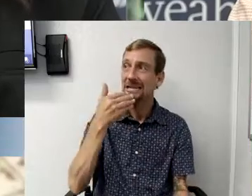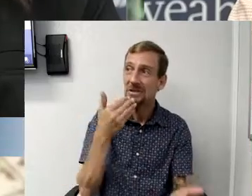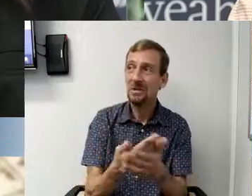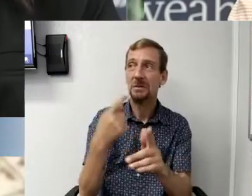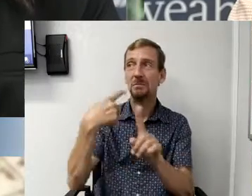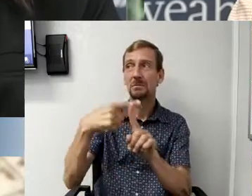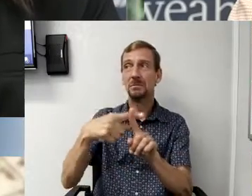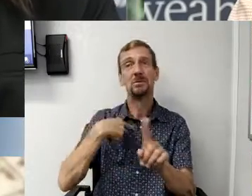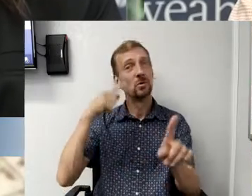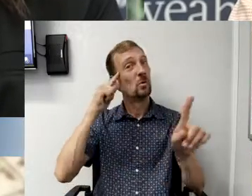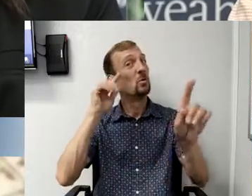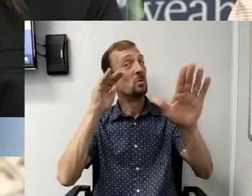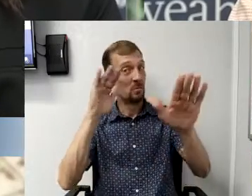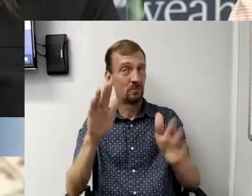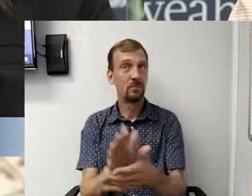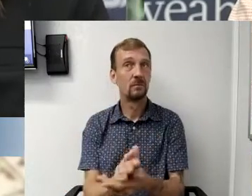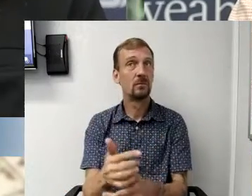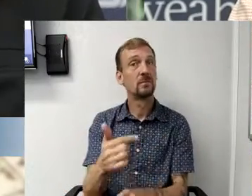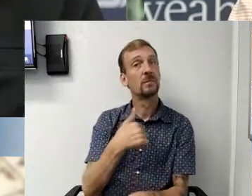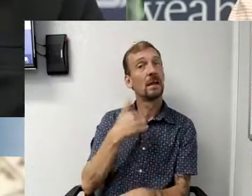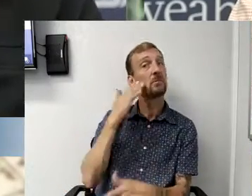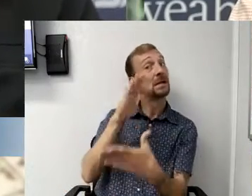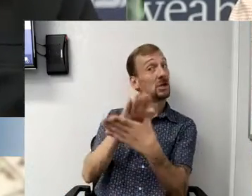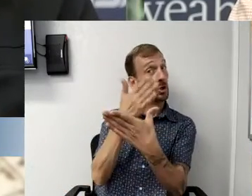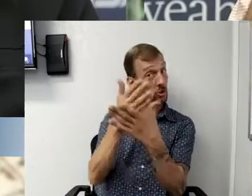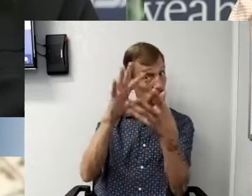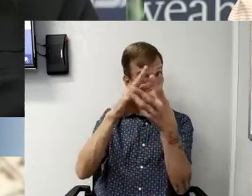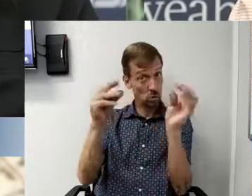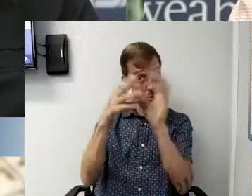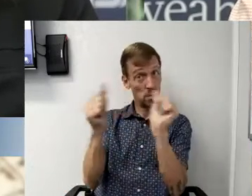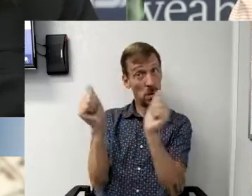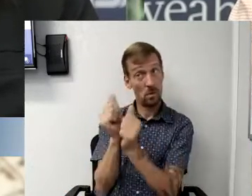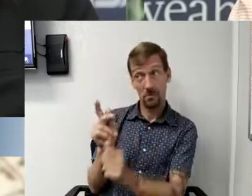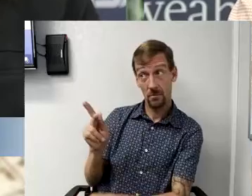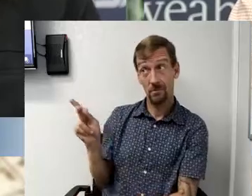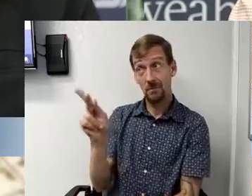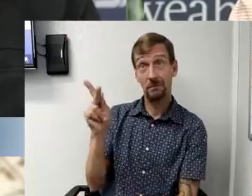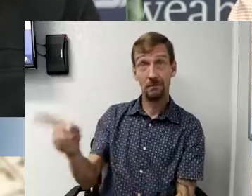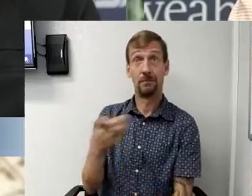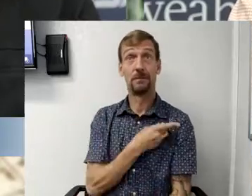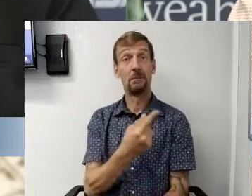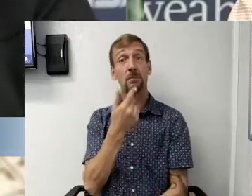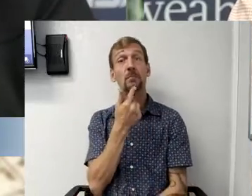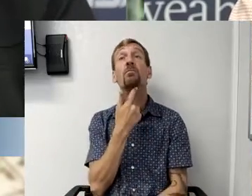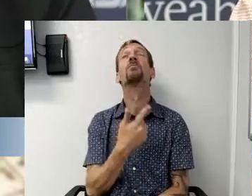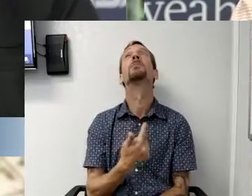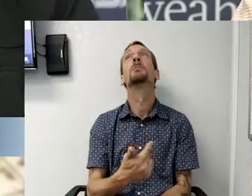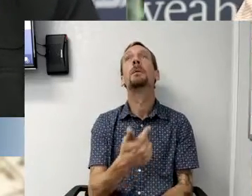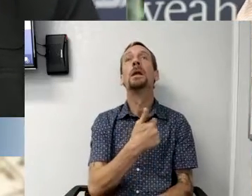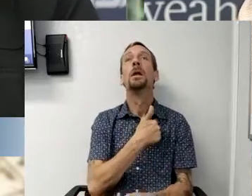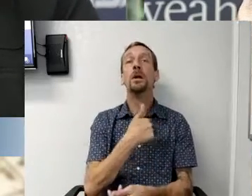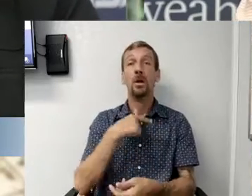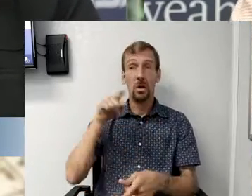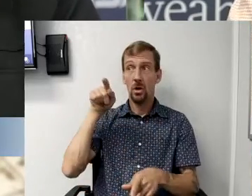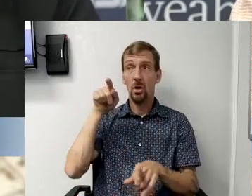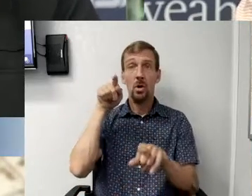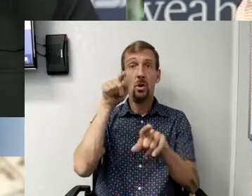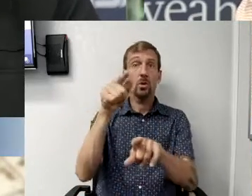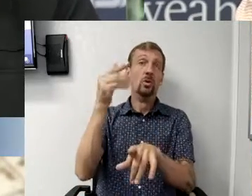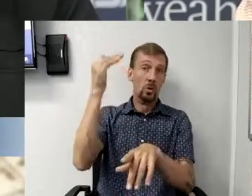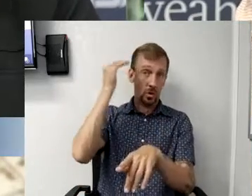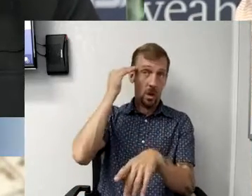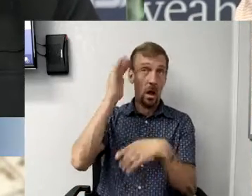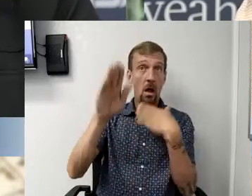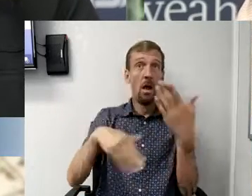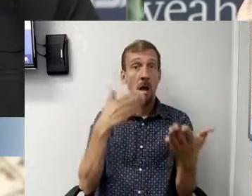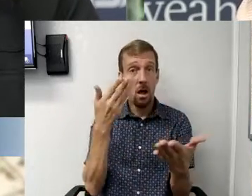Yeah, I'm very Okay, hopeful. so I'll share a story with the both of you, and you can tell me whether or not you agree with this. So you all know that testing has kind